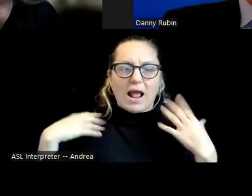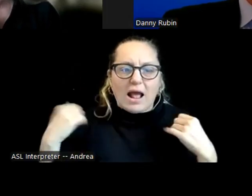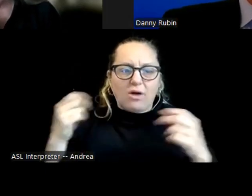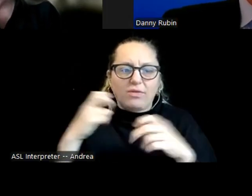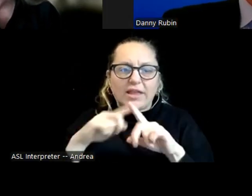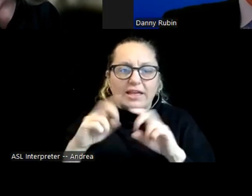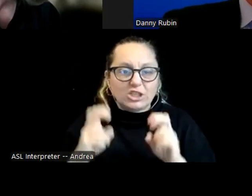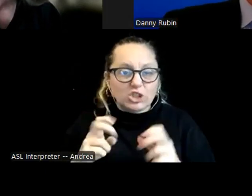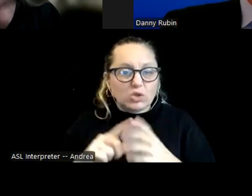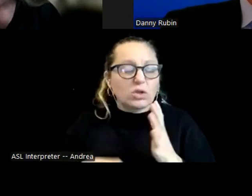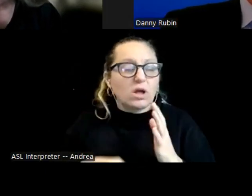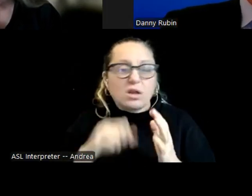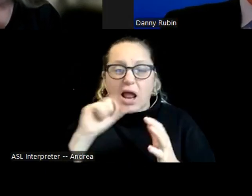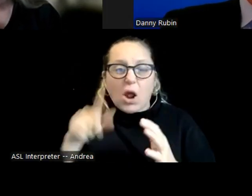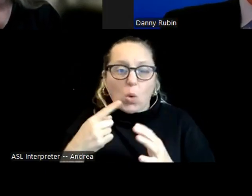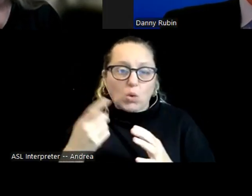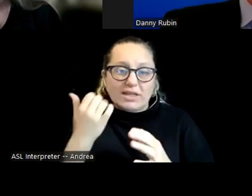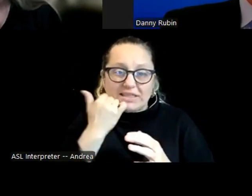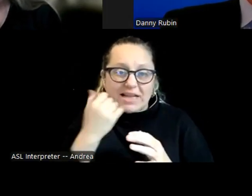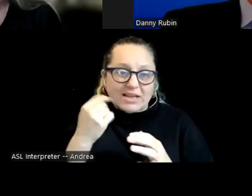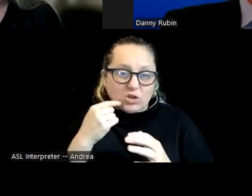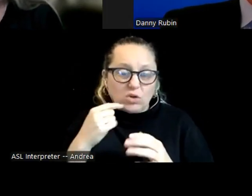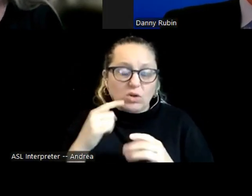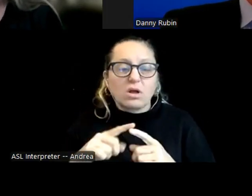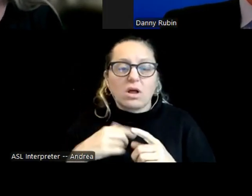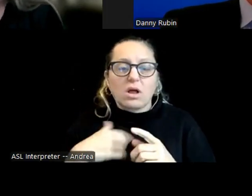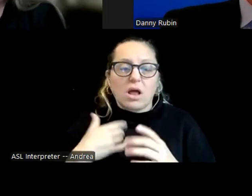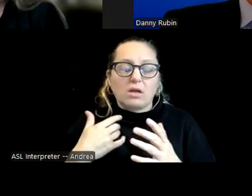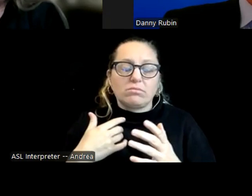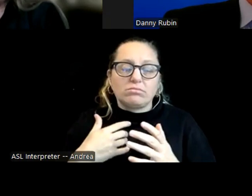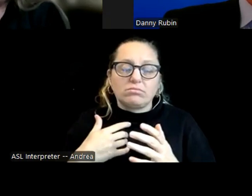not only just dental. And all of those